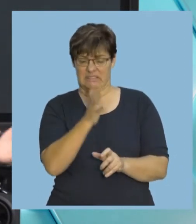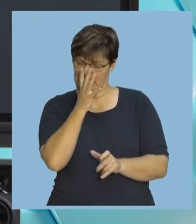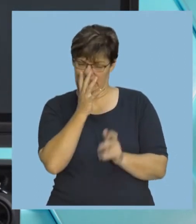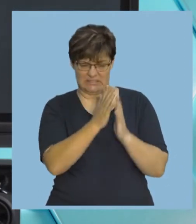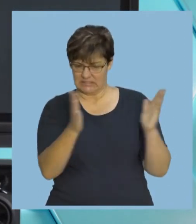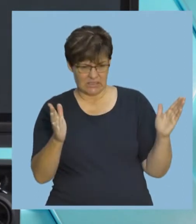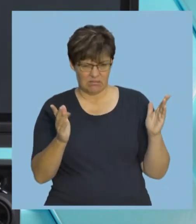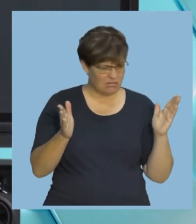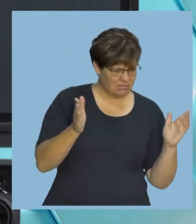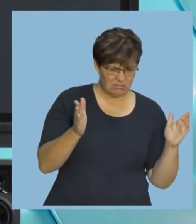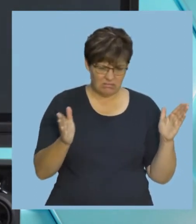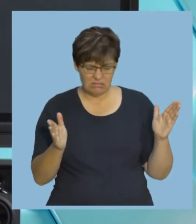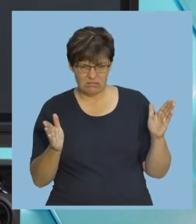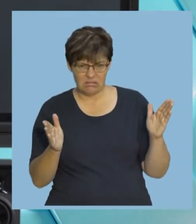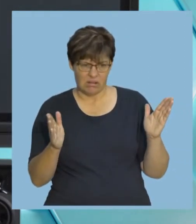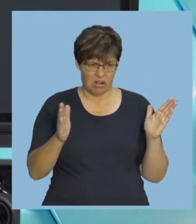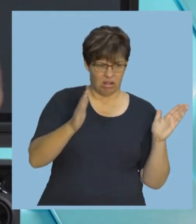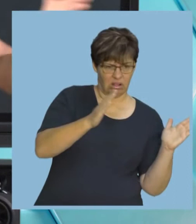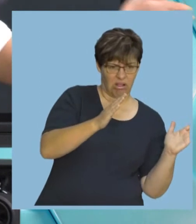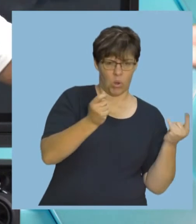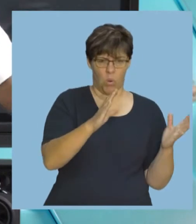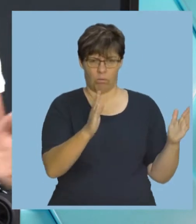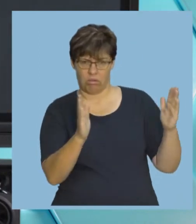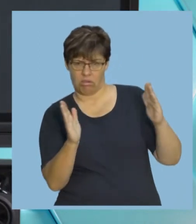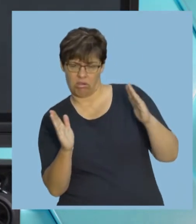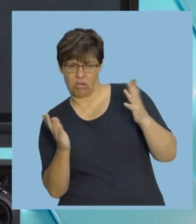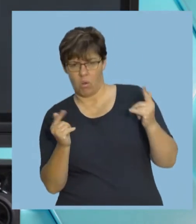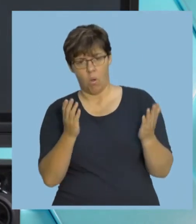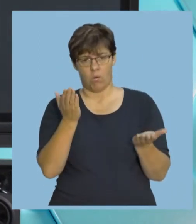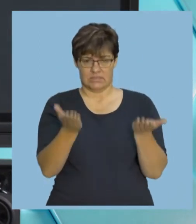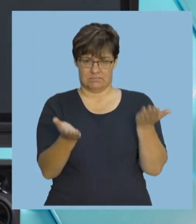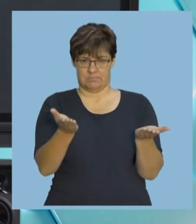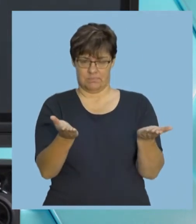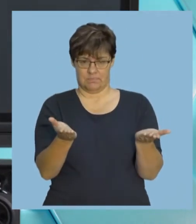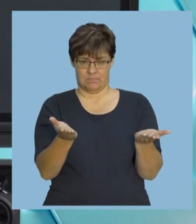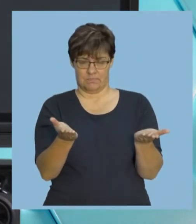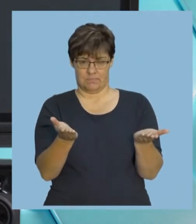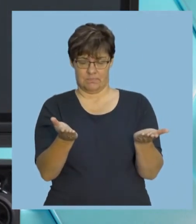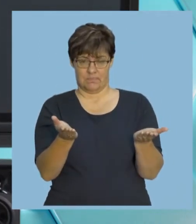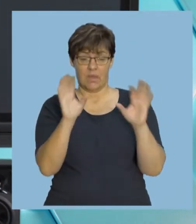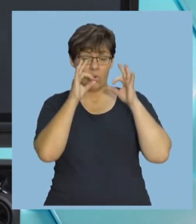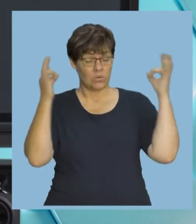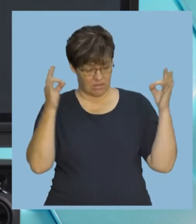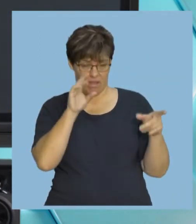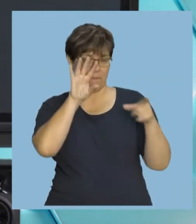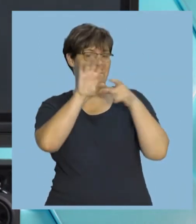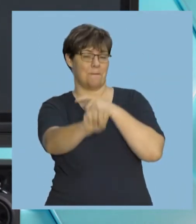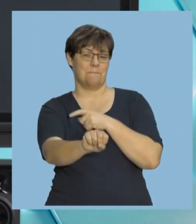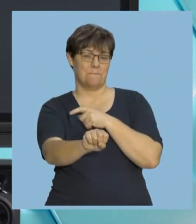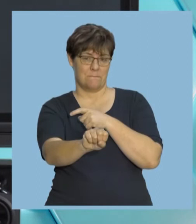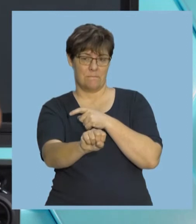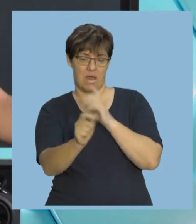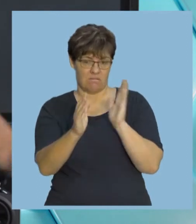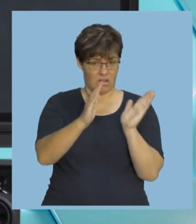tell whether the data is skewed to the left or right or symmetric. So whisker plot, a useful way to tell